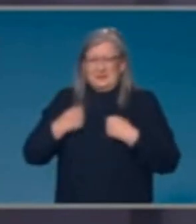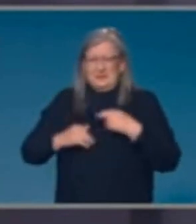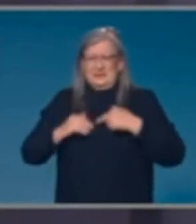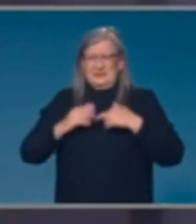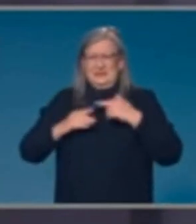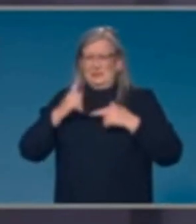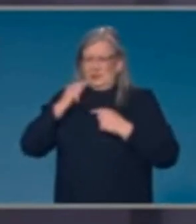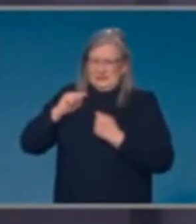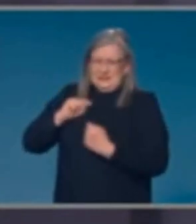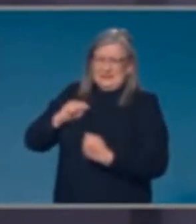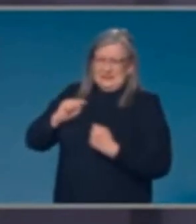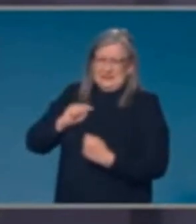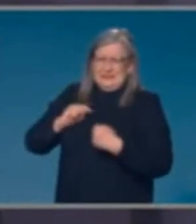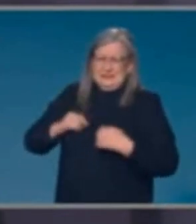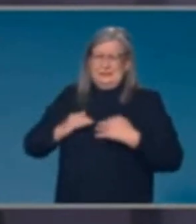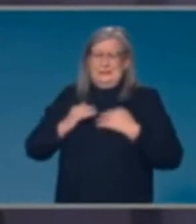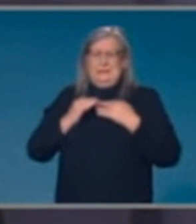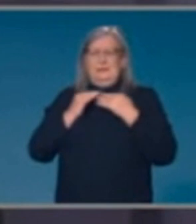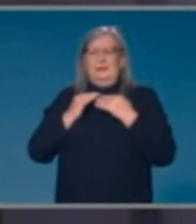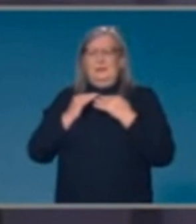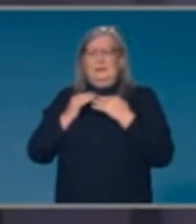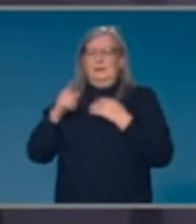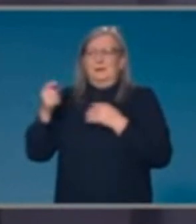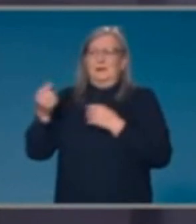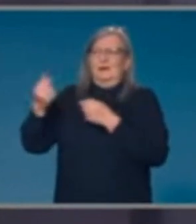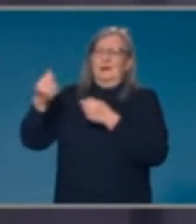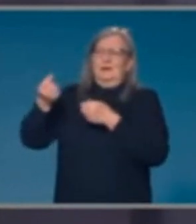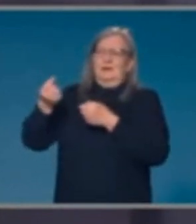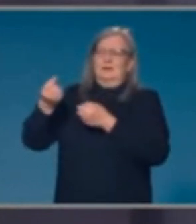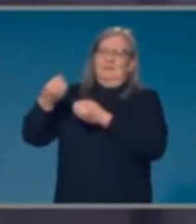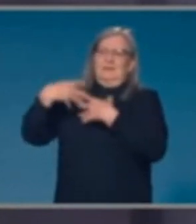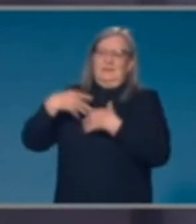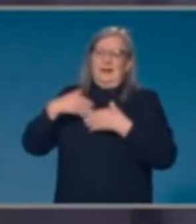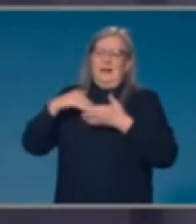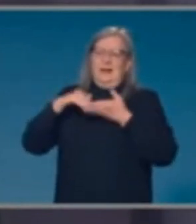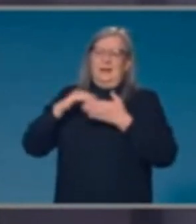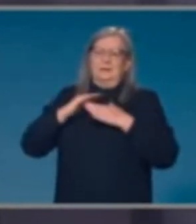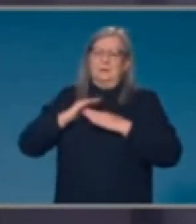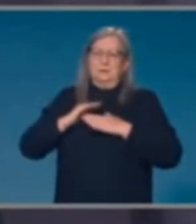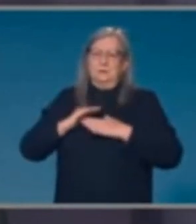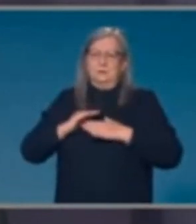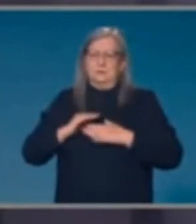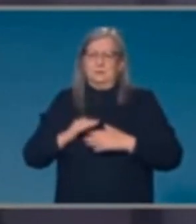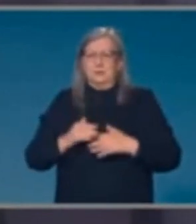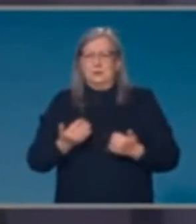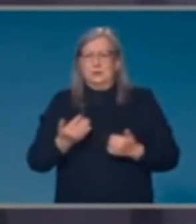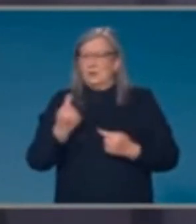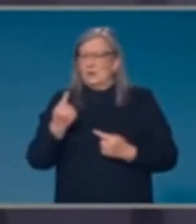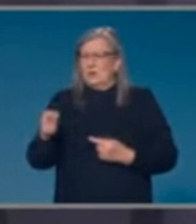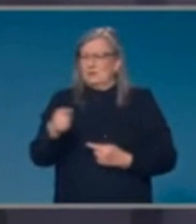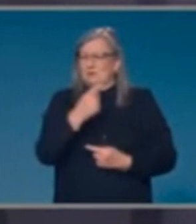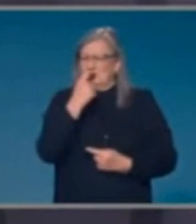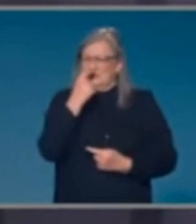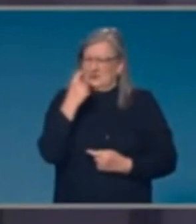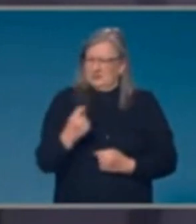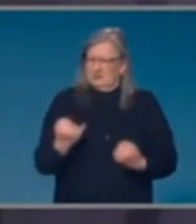is being treated with that. Remdesivir is another antiviral drug which is used in that severe end of the spectrum and has been used and